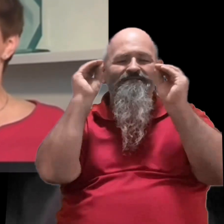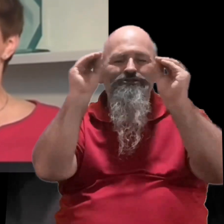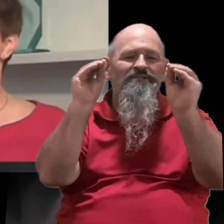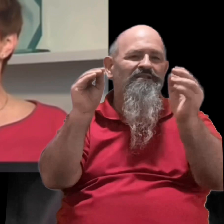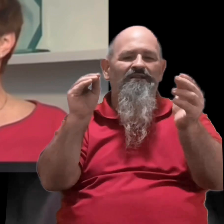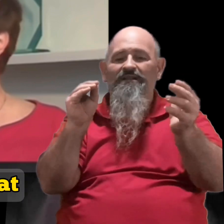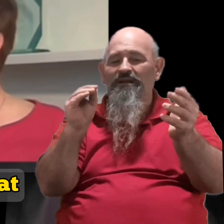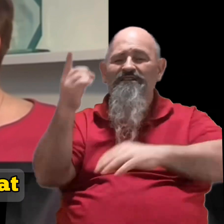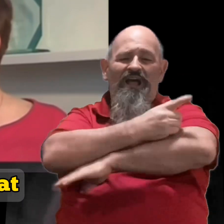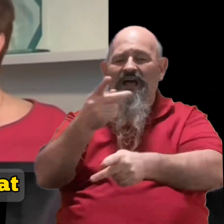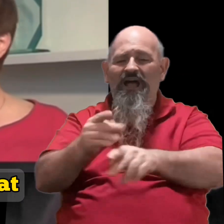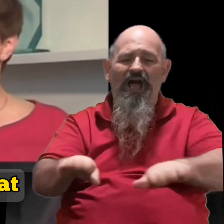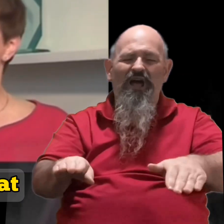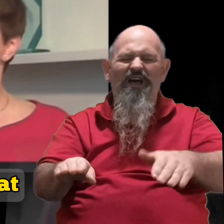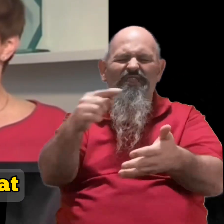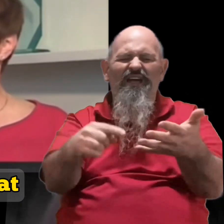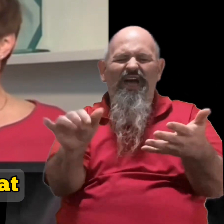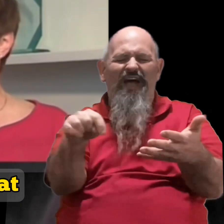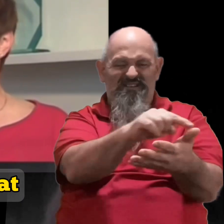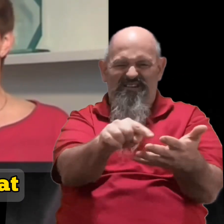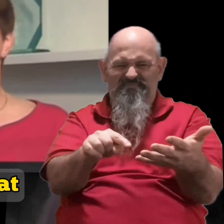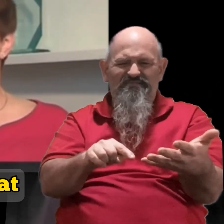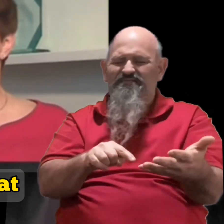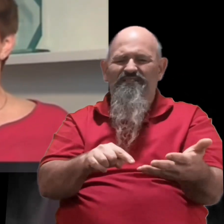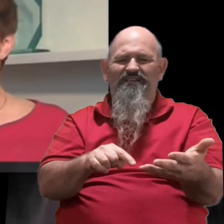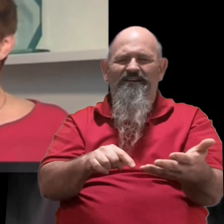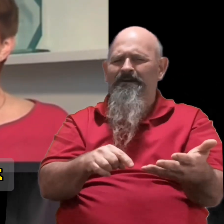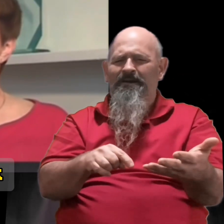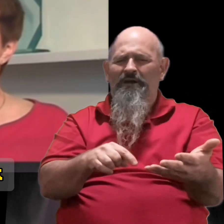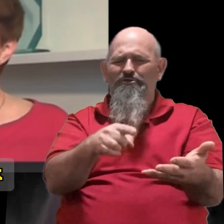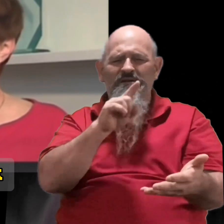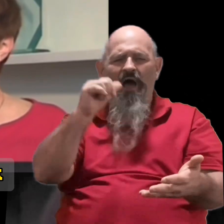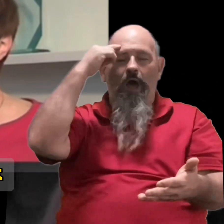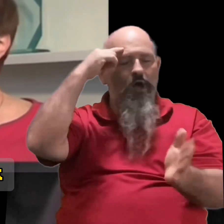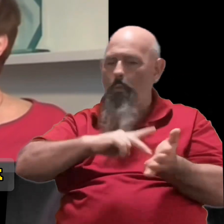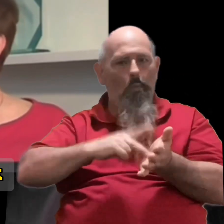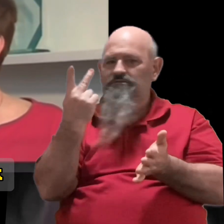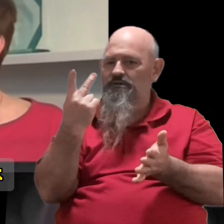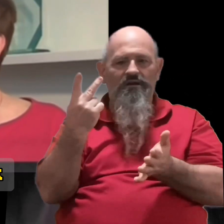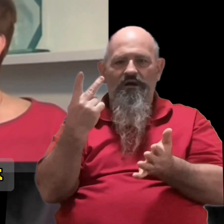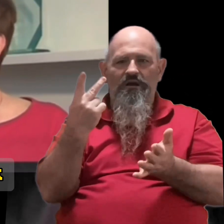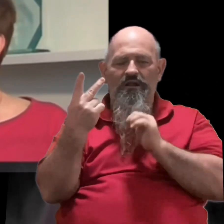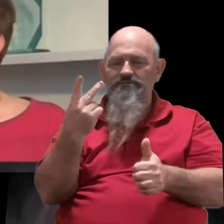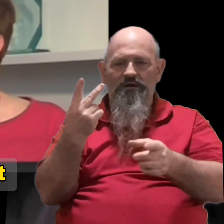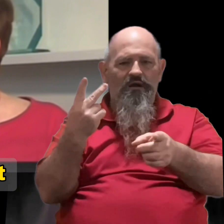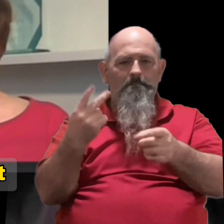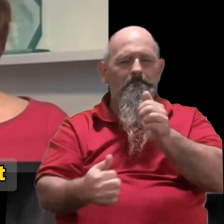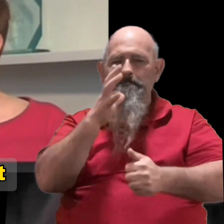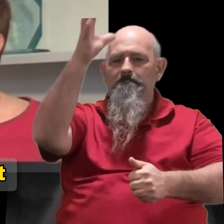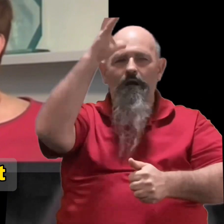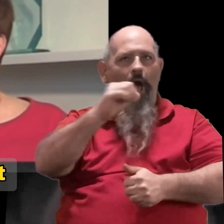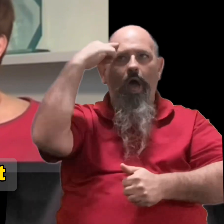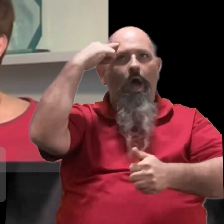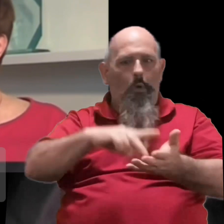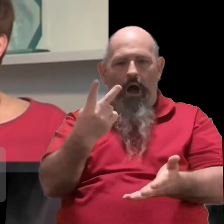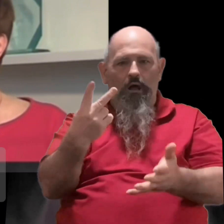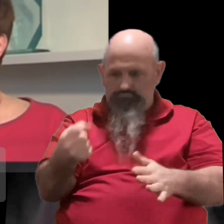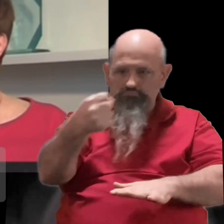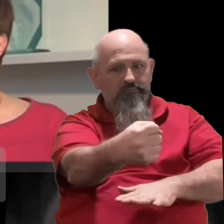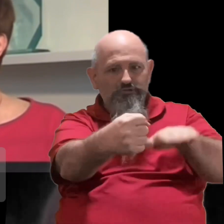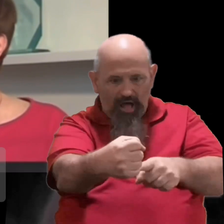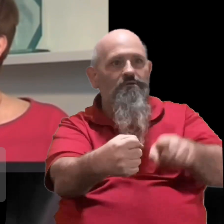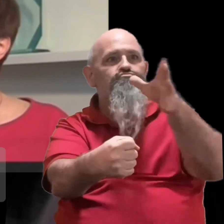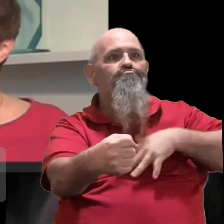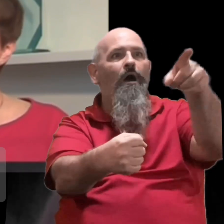teaching, daycare, things like that. You really don't think twice. Most parents don't think twice about leaving